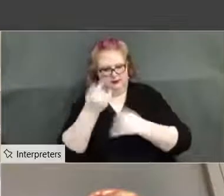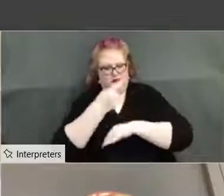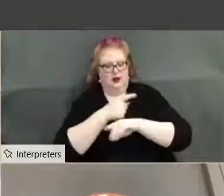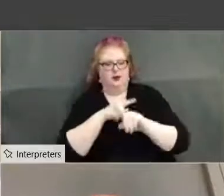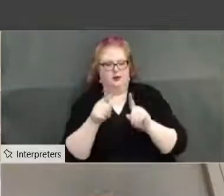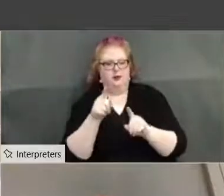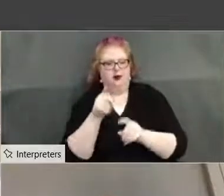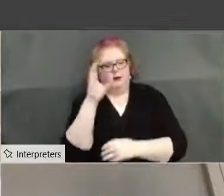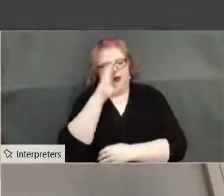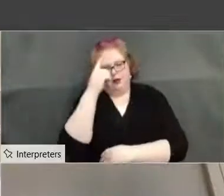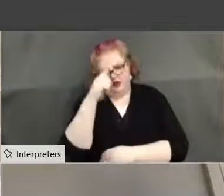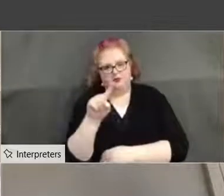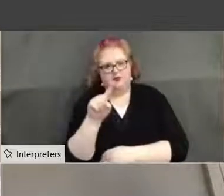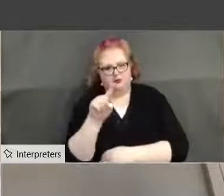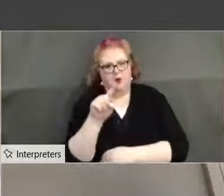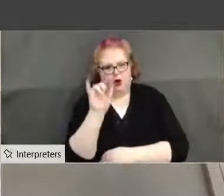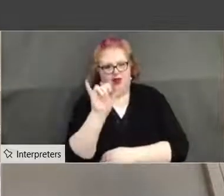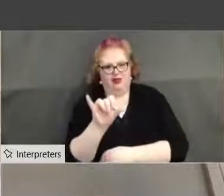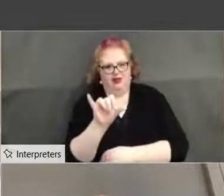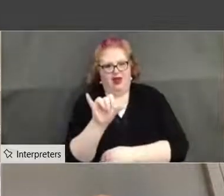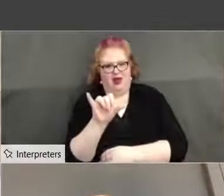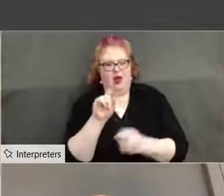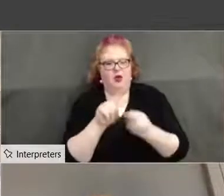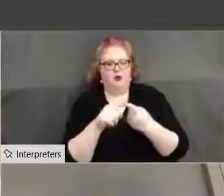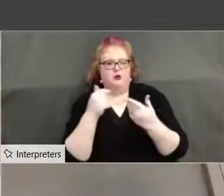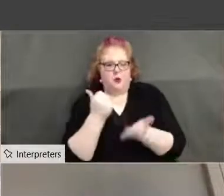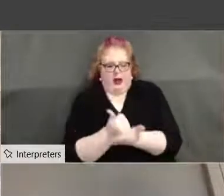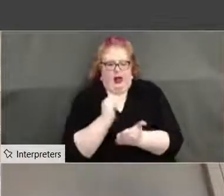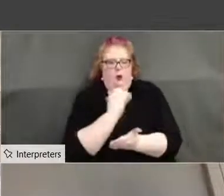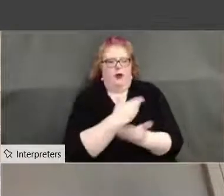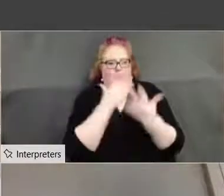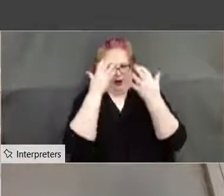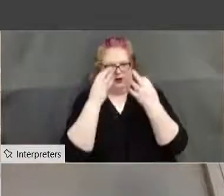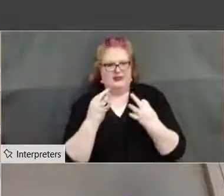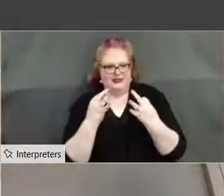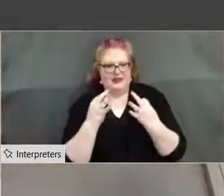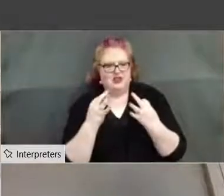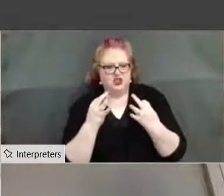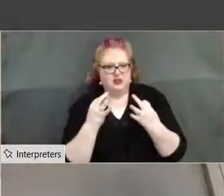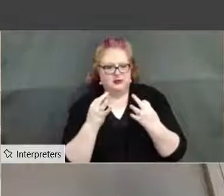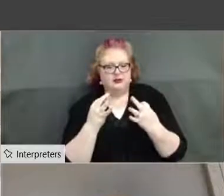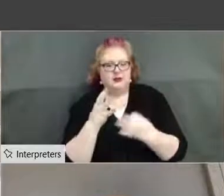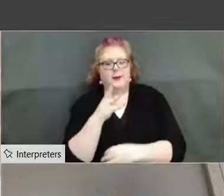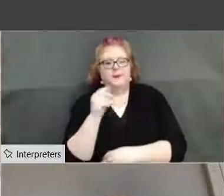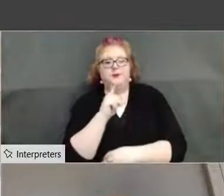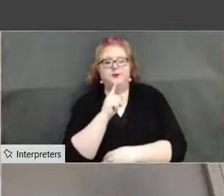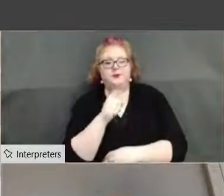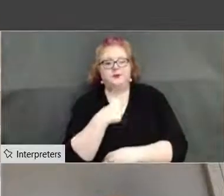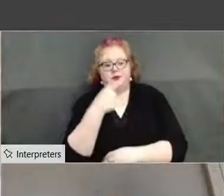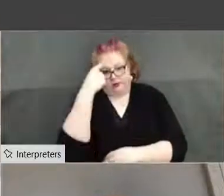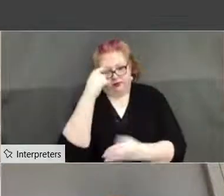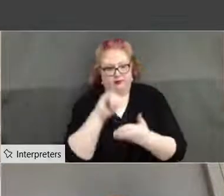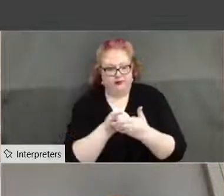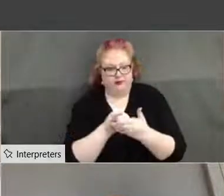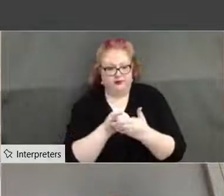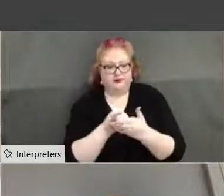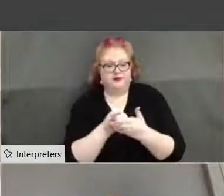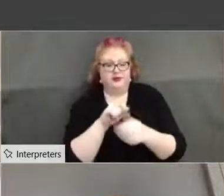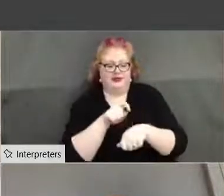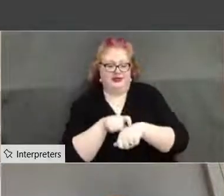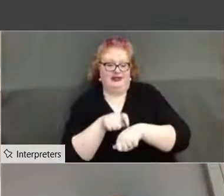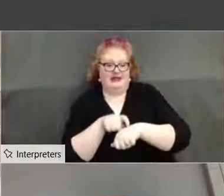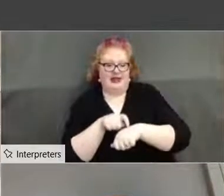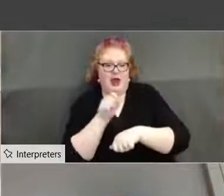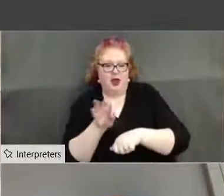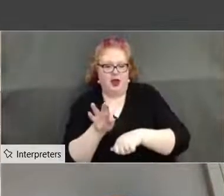kind of info I'm looking for to try to help guide our decision. And I think really it's a question of timing, Dean, on do we do it